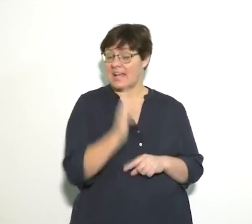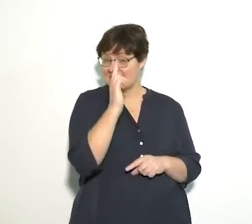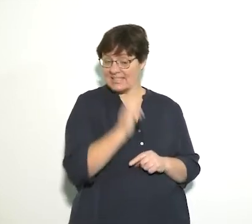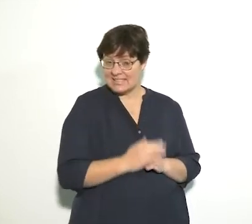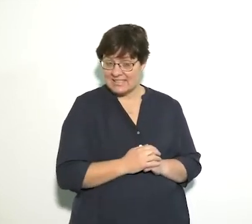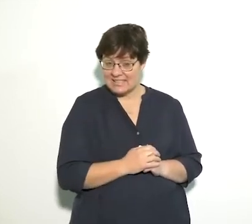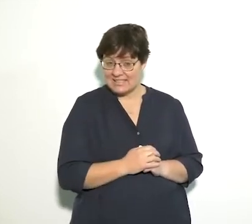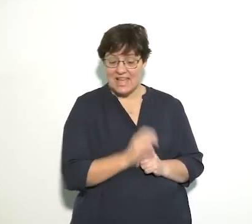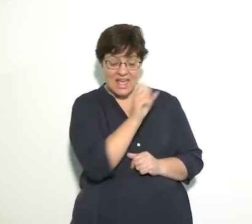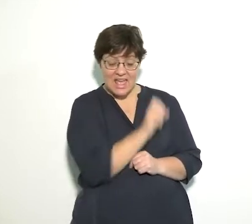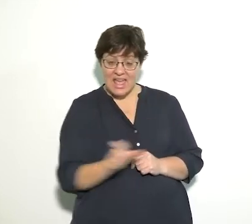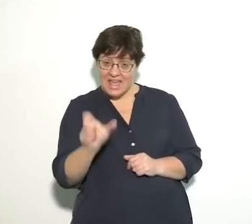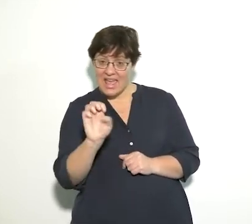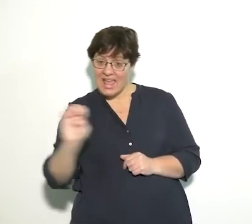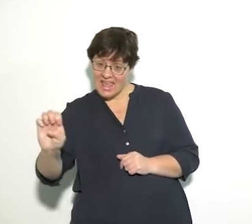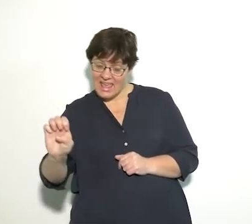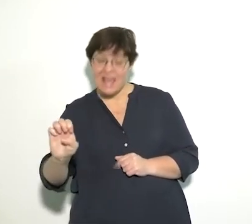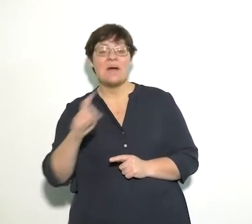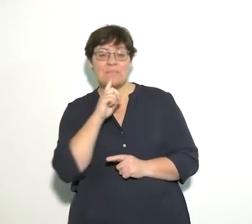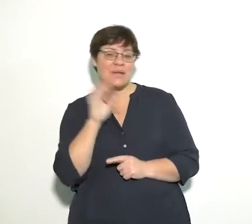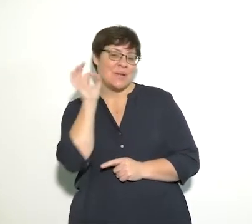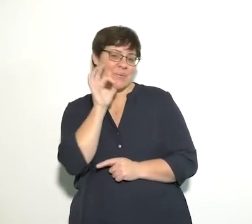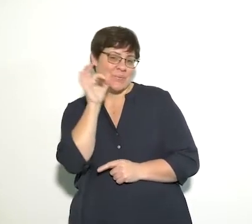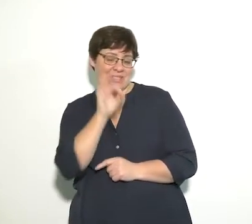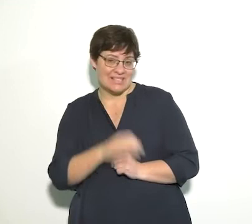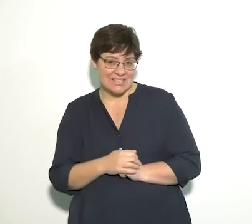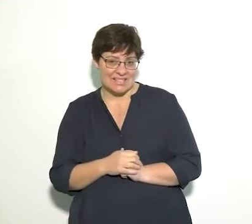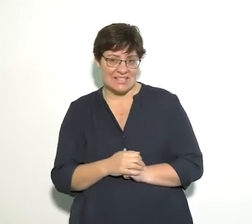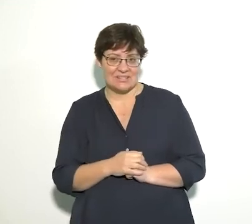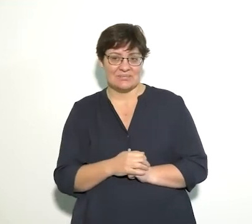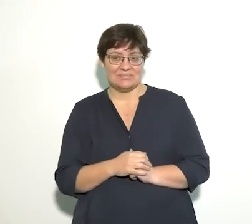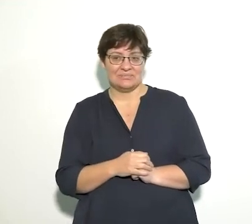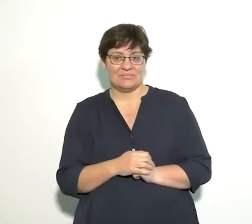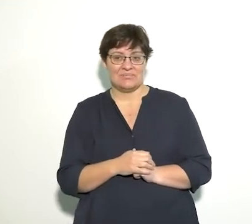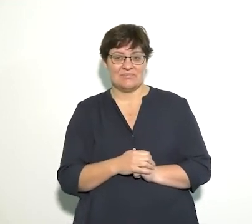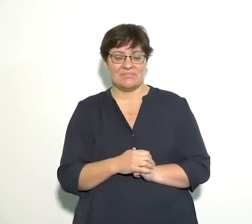Cut. There comes split diagram, cute.